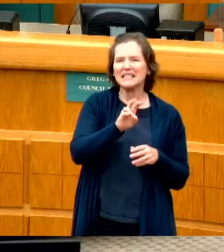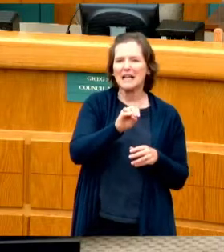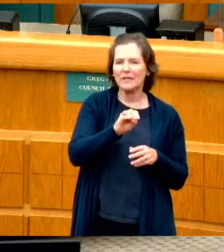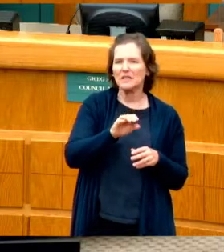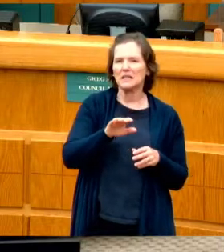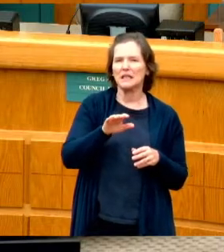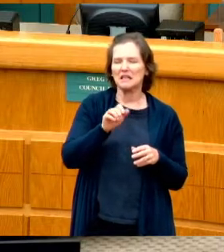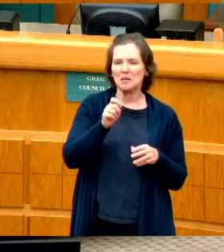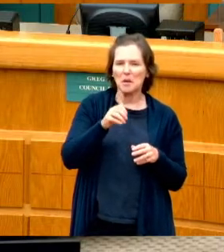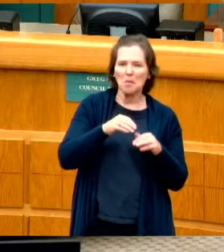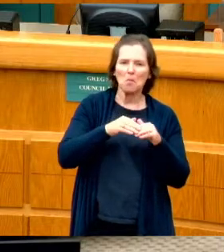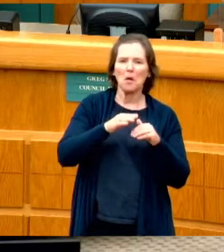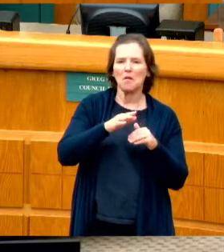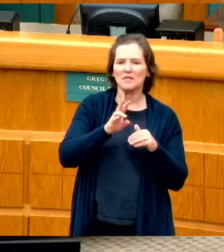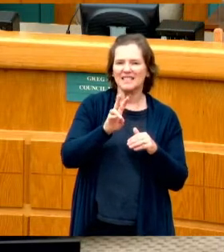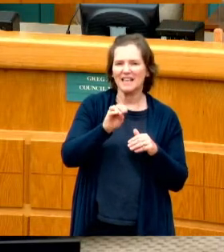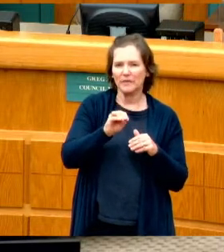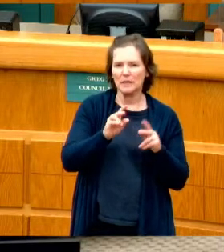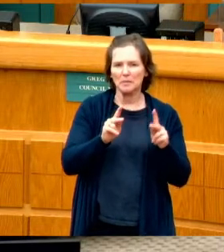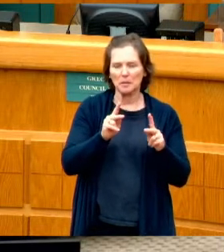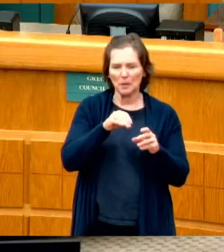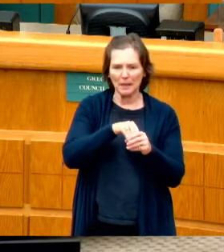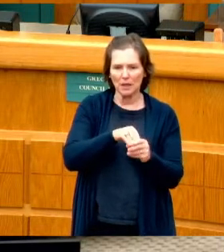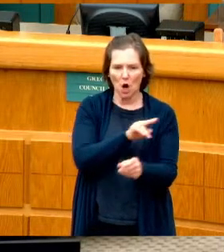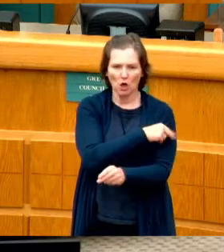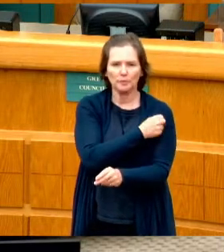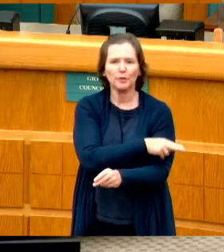due to COVID-19. Next slide.